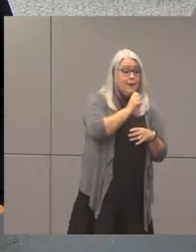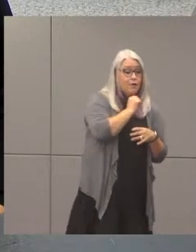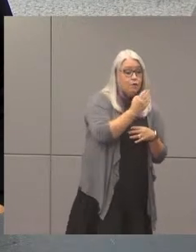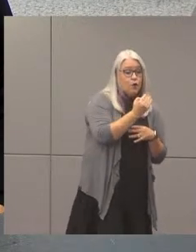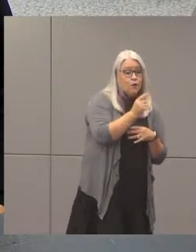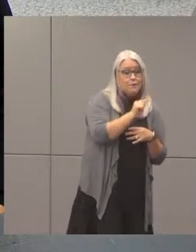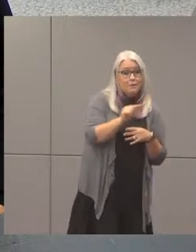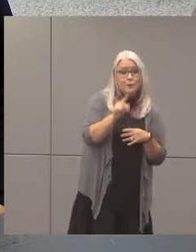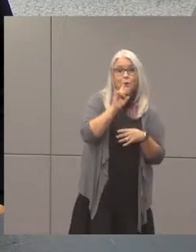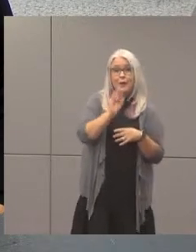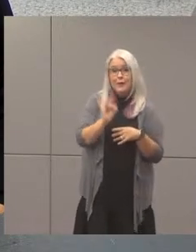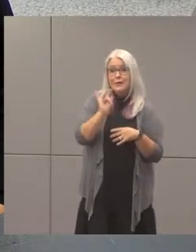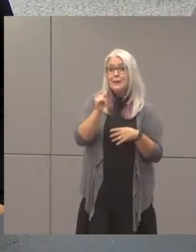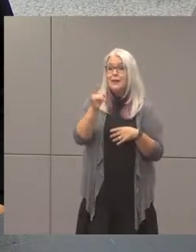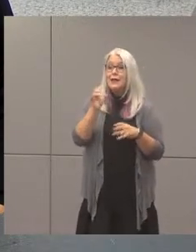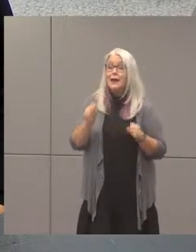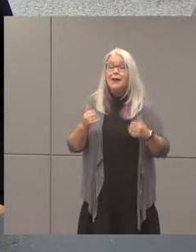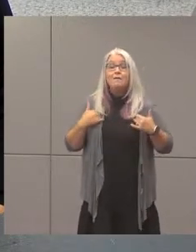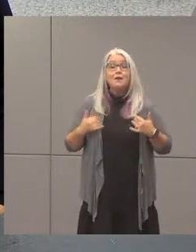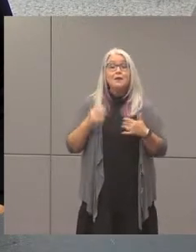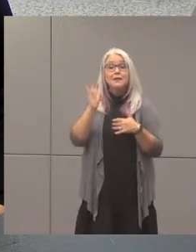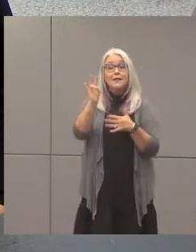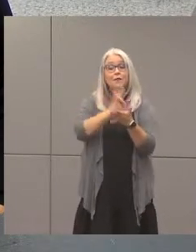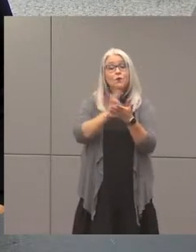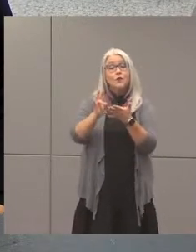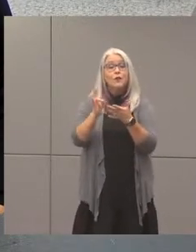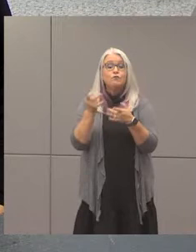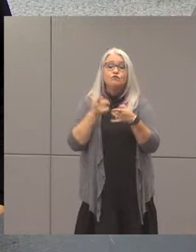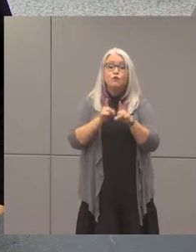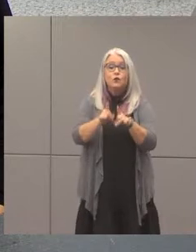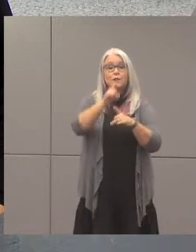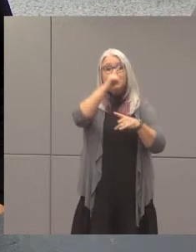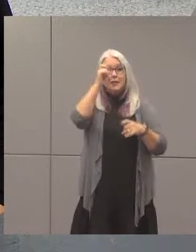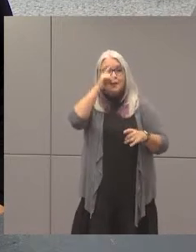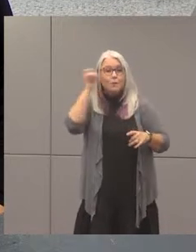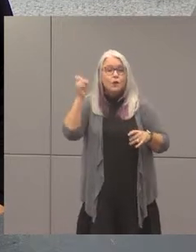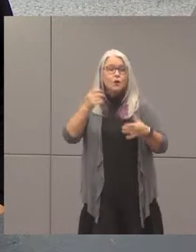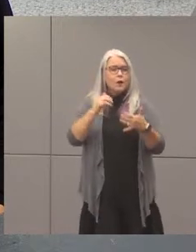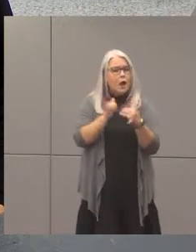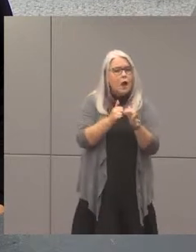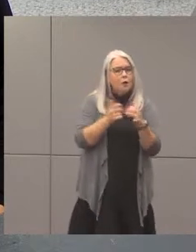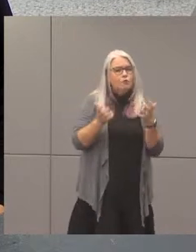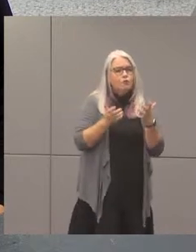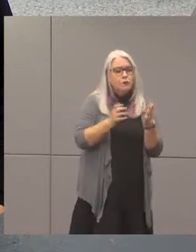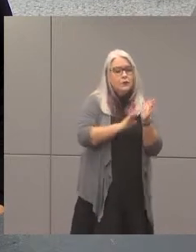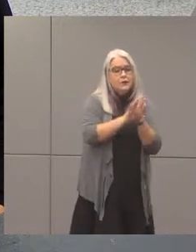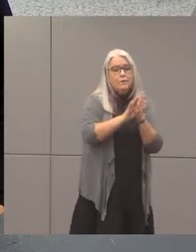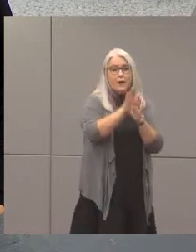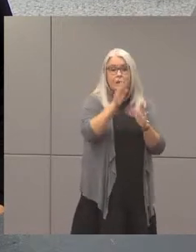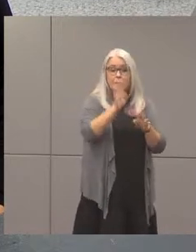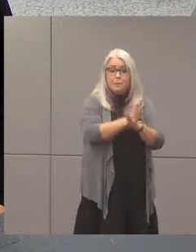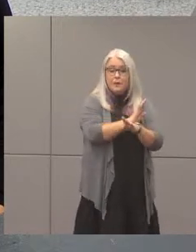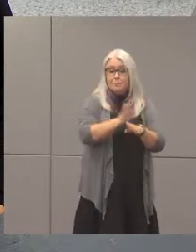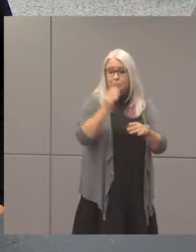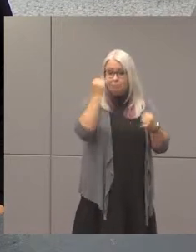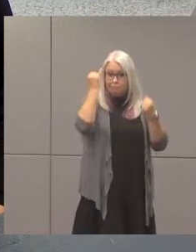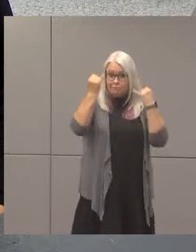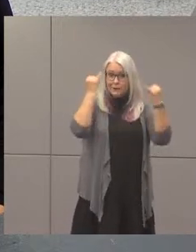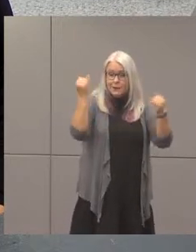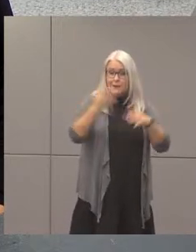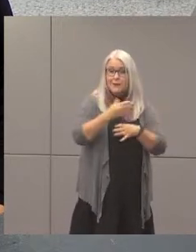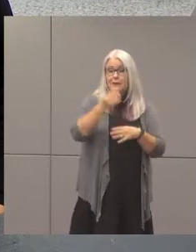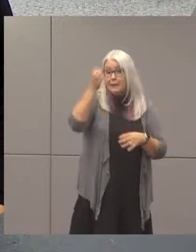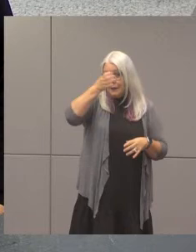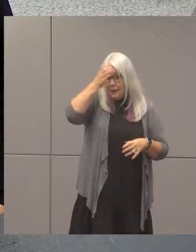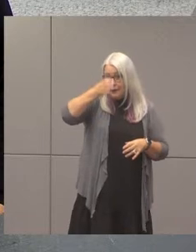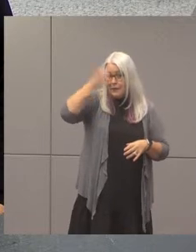18. They get to spend 7 weeks on our campus throughout the summer learning how to develop Business Ideas and Concepts. This is